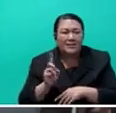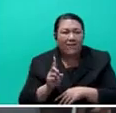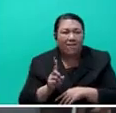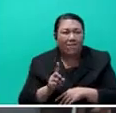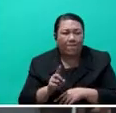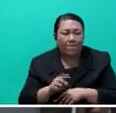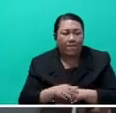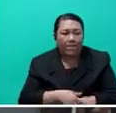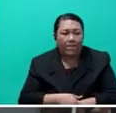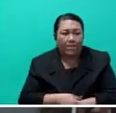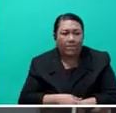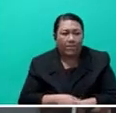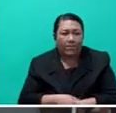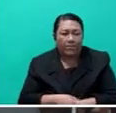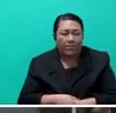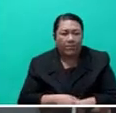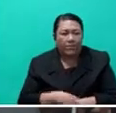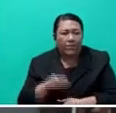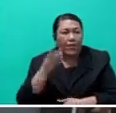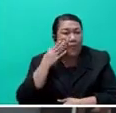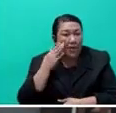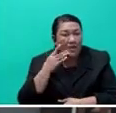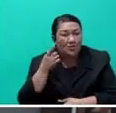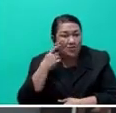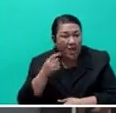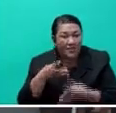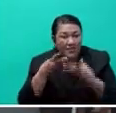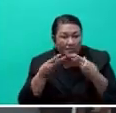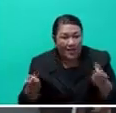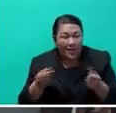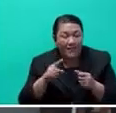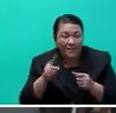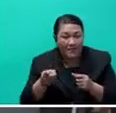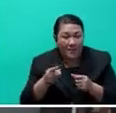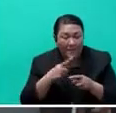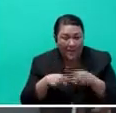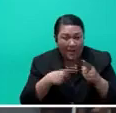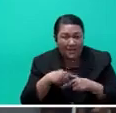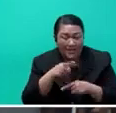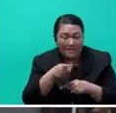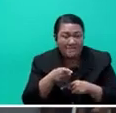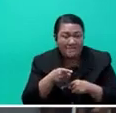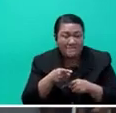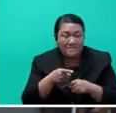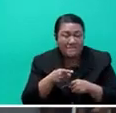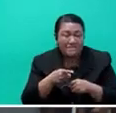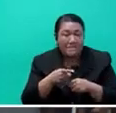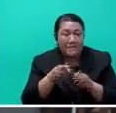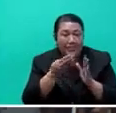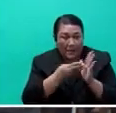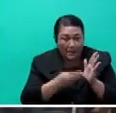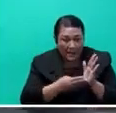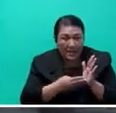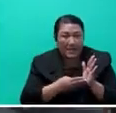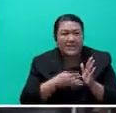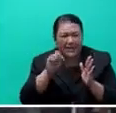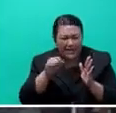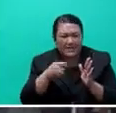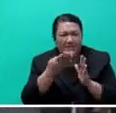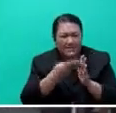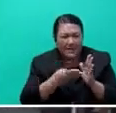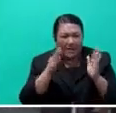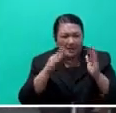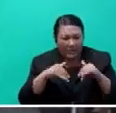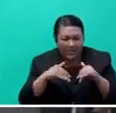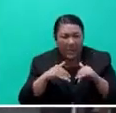dealt with this, when it was dissolved, the bill was it lapsed, and there's still pending work